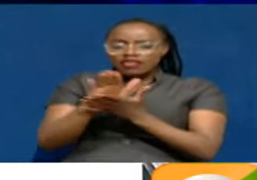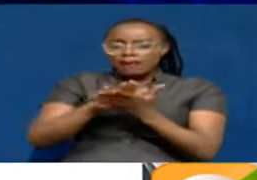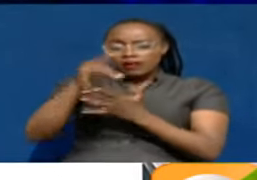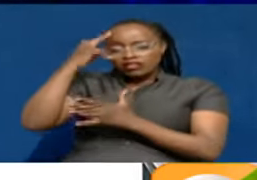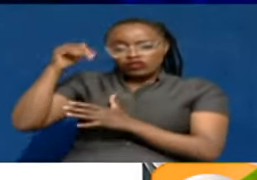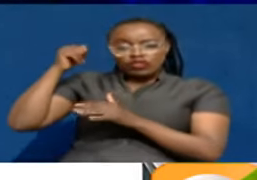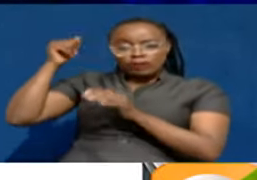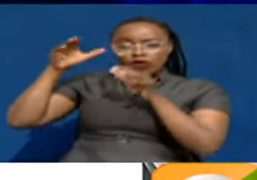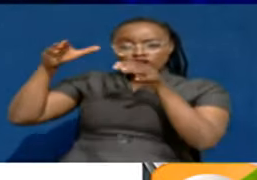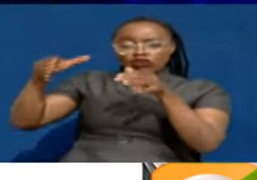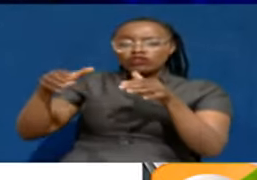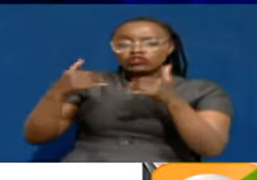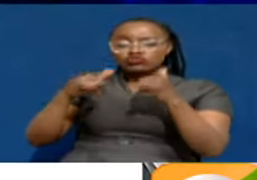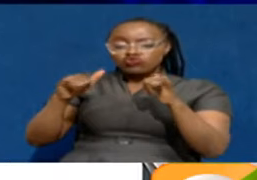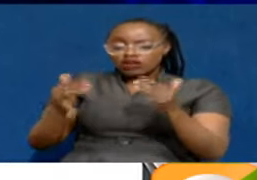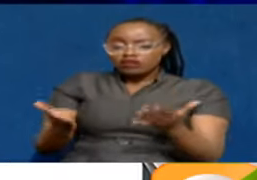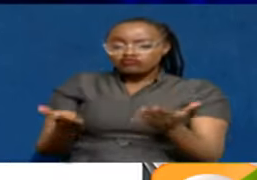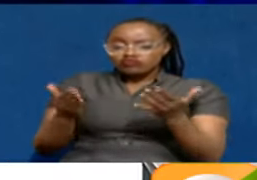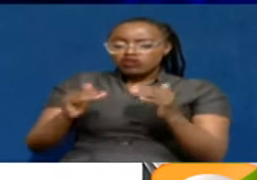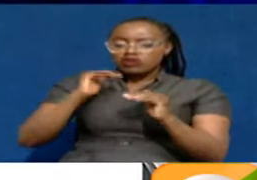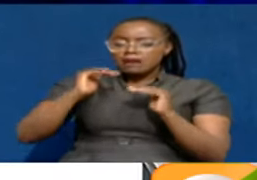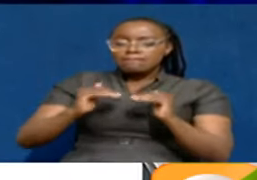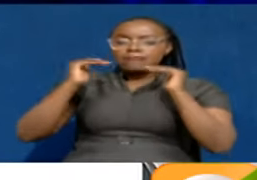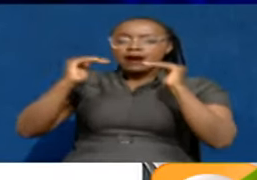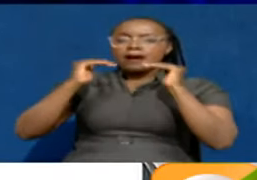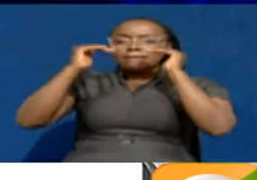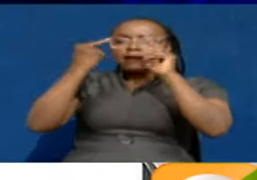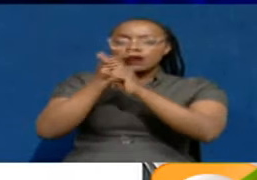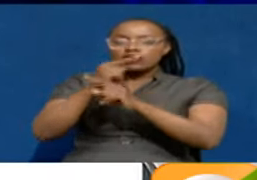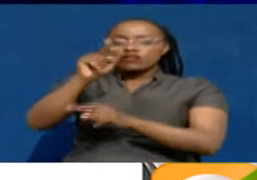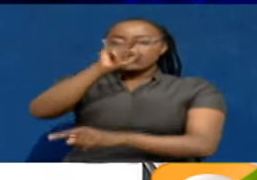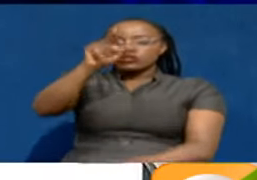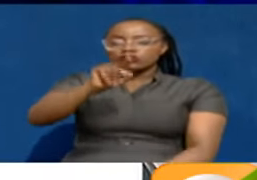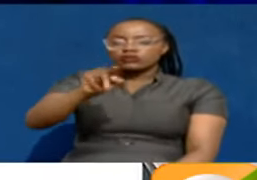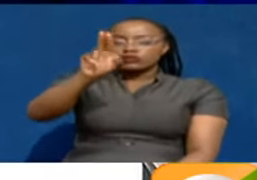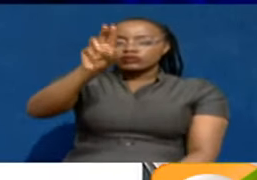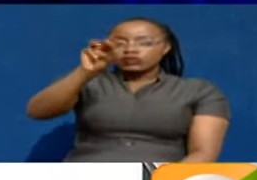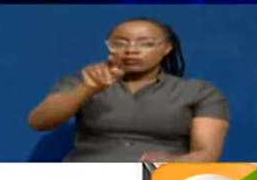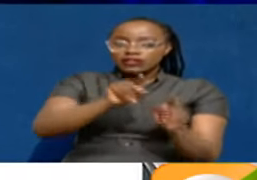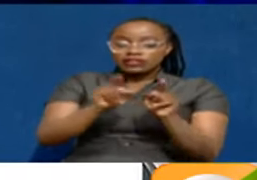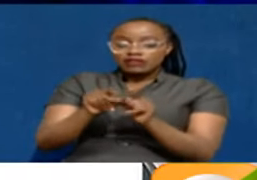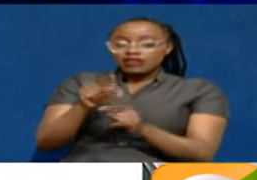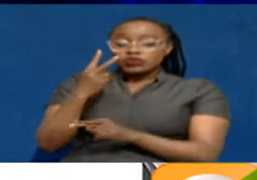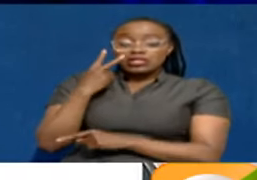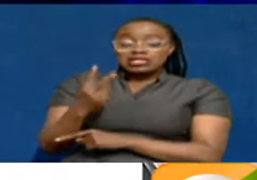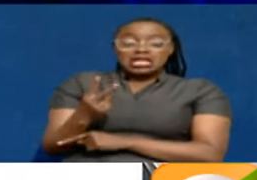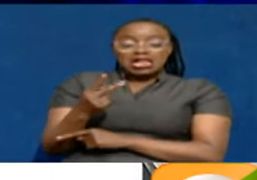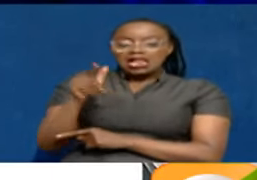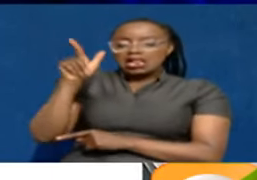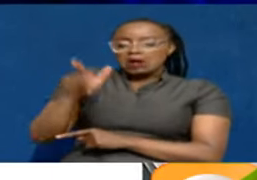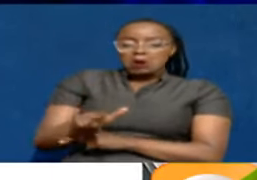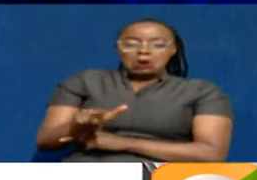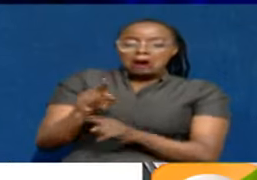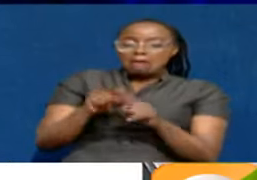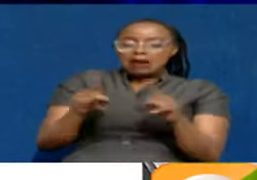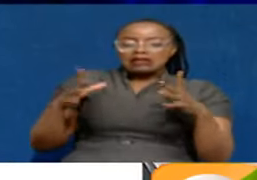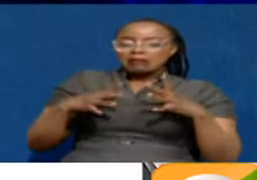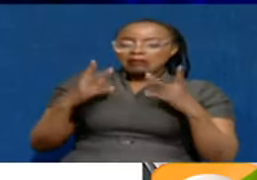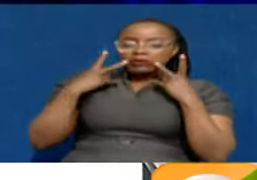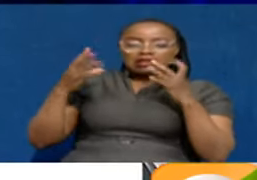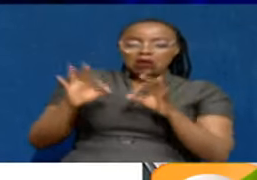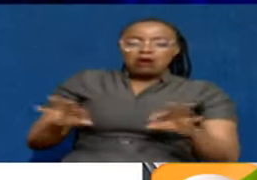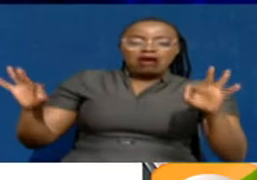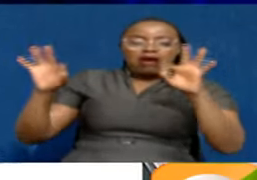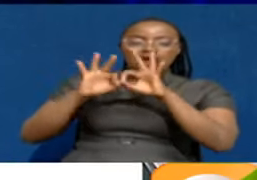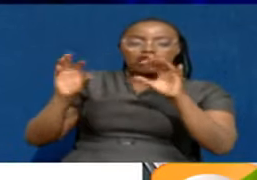party to actually rise up the ranks. Mm-hmm. Zuma was understated. I mean, in terms of